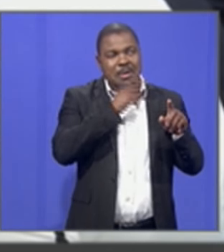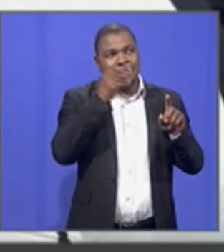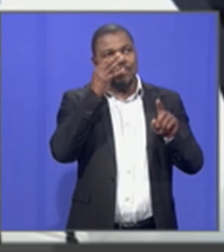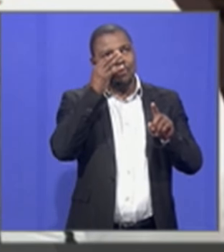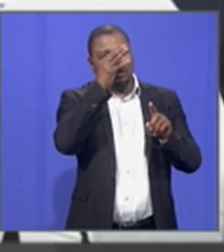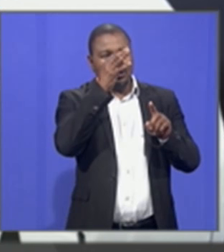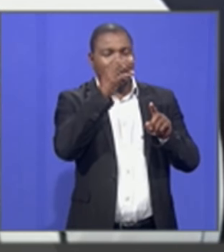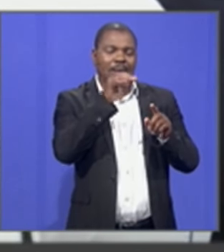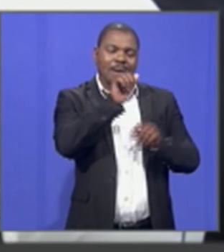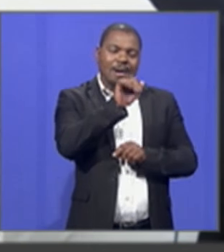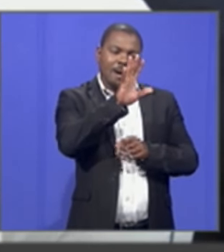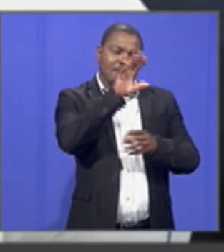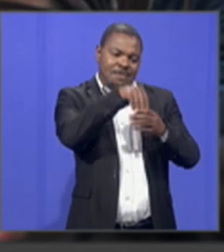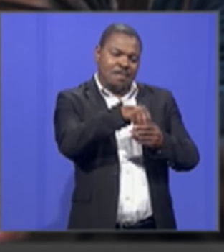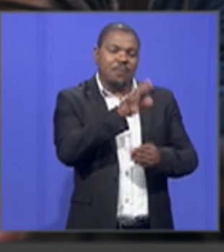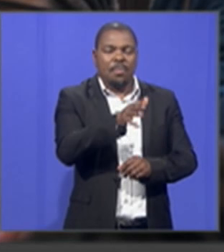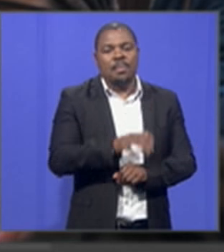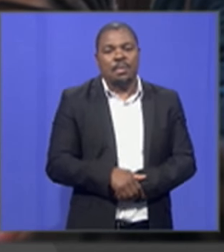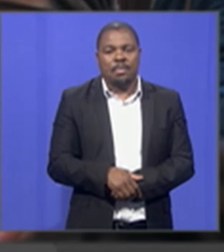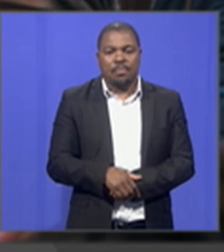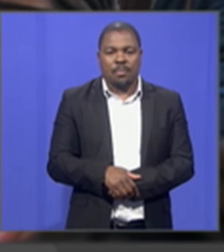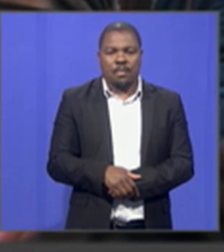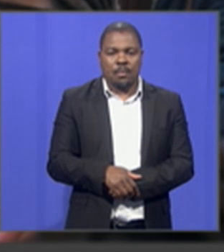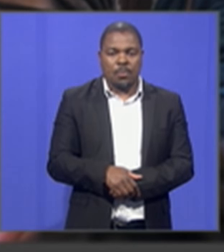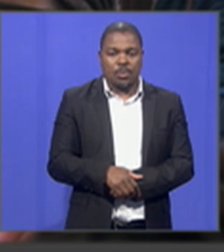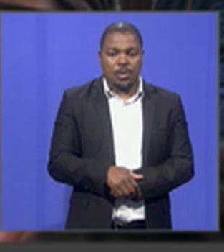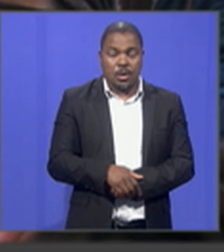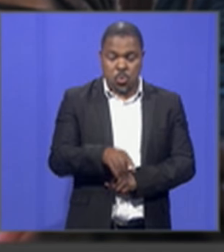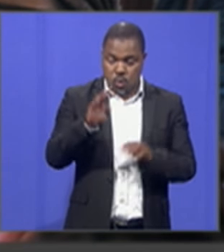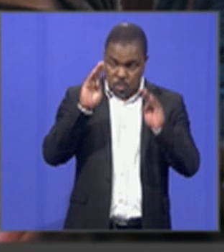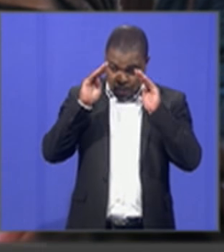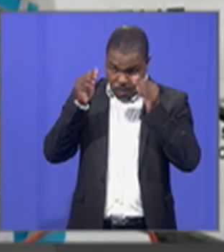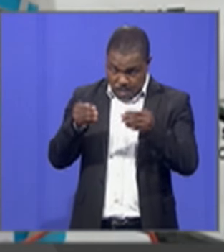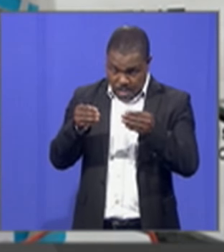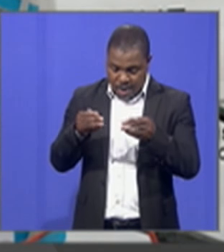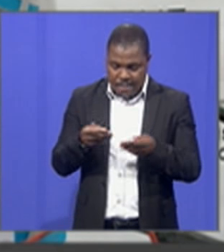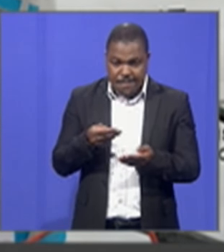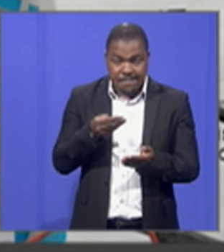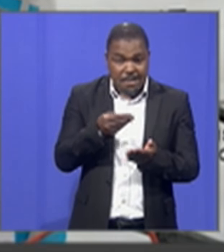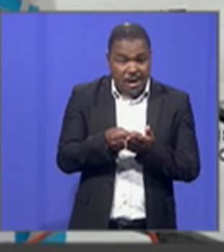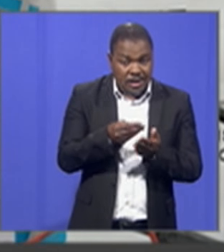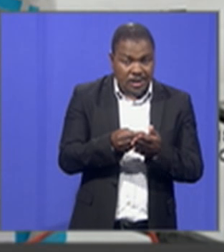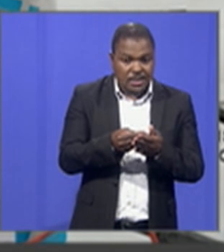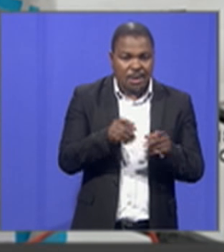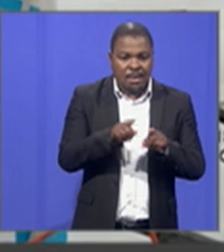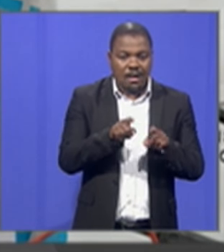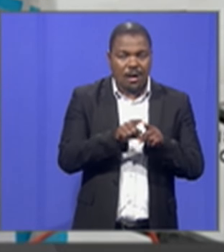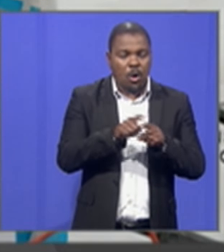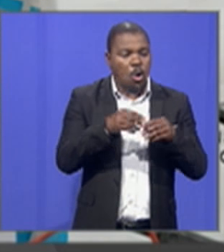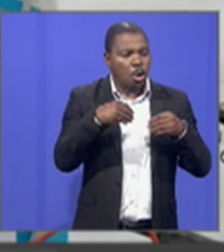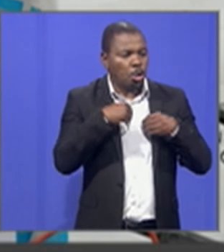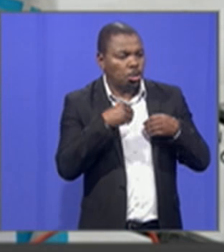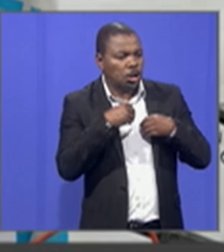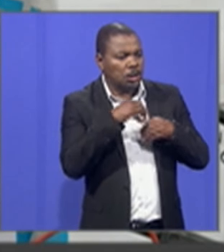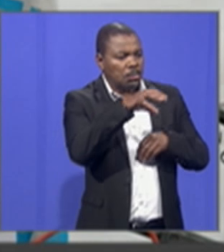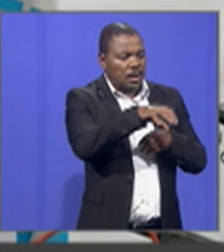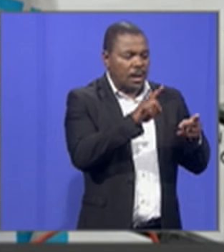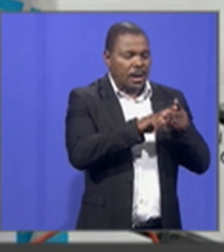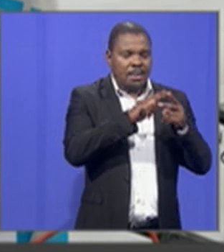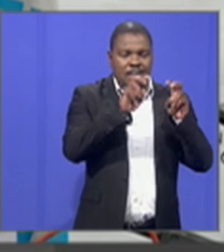ho tsa mahlale ana a AI. Pay particular attention to financing, institutional ownership,